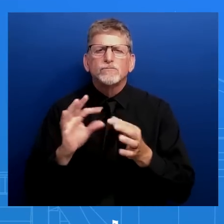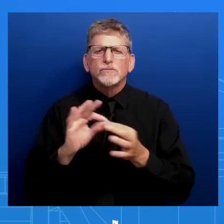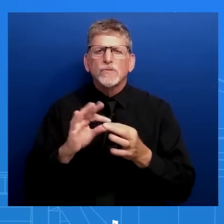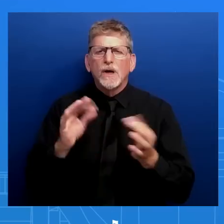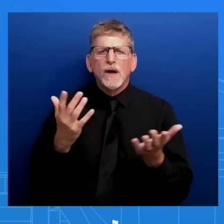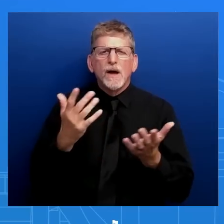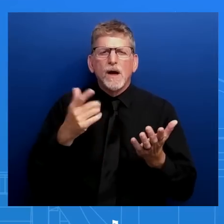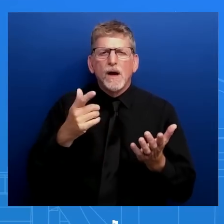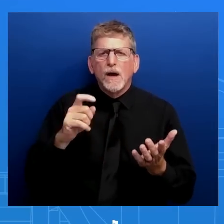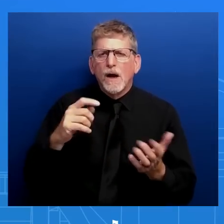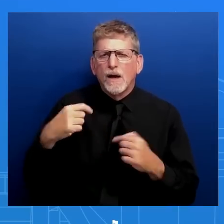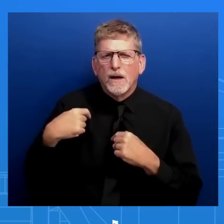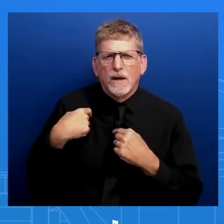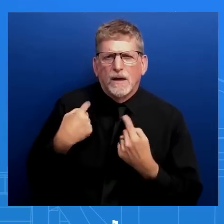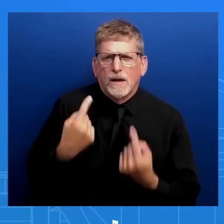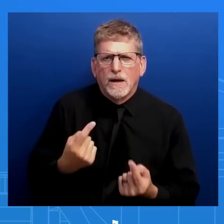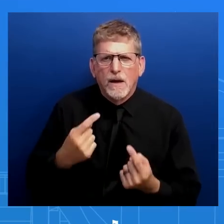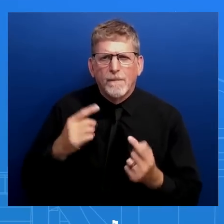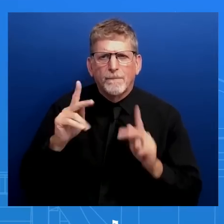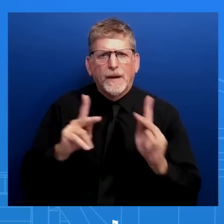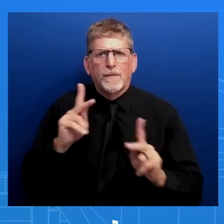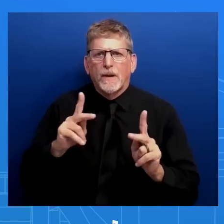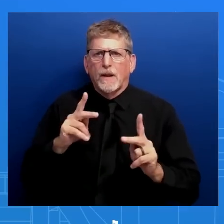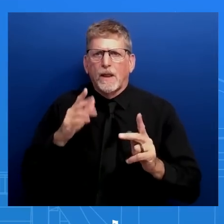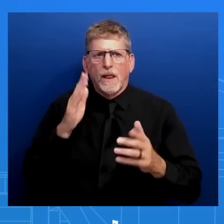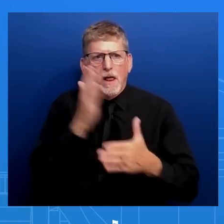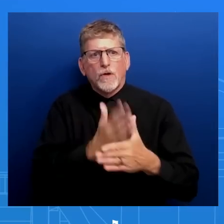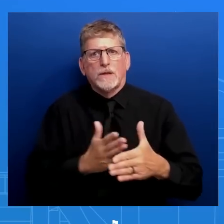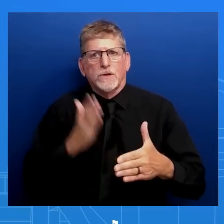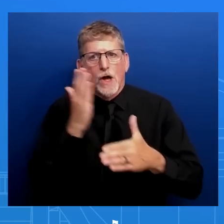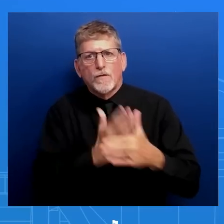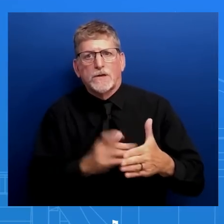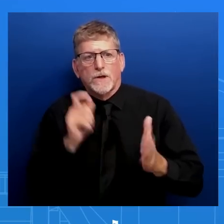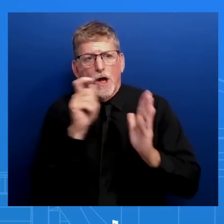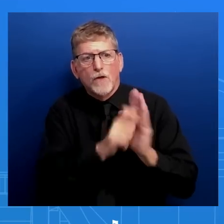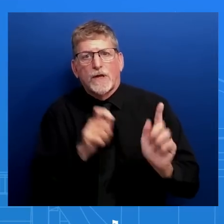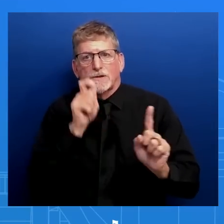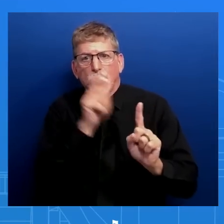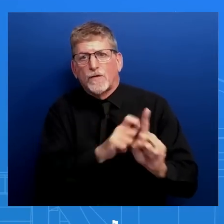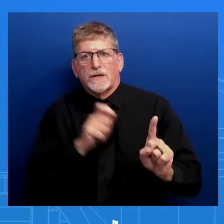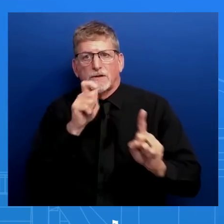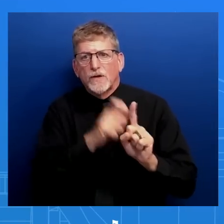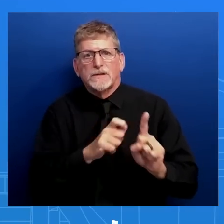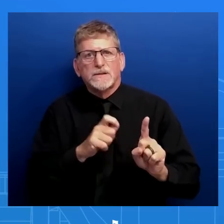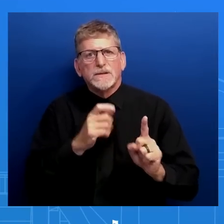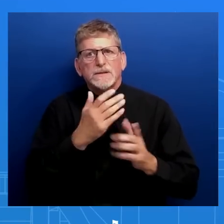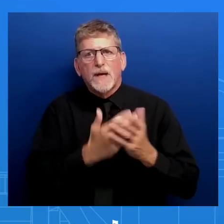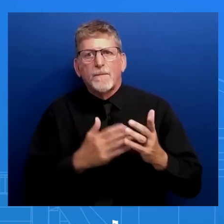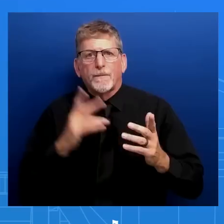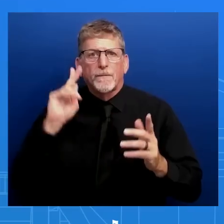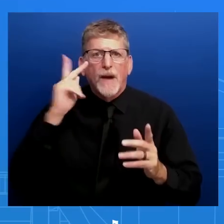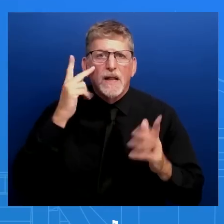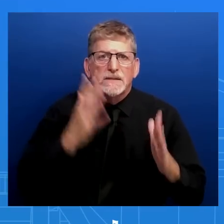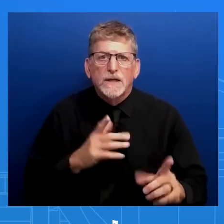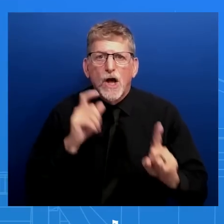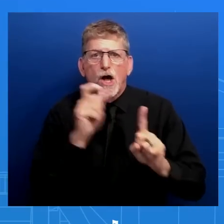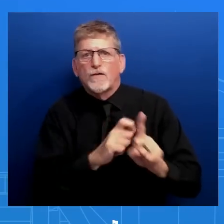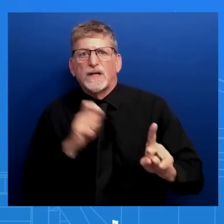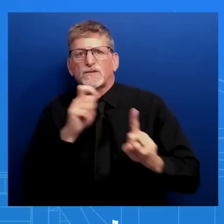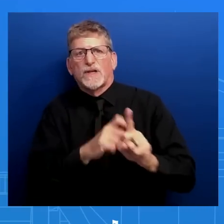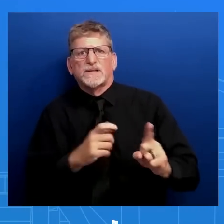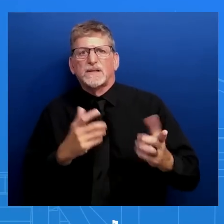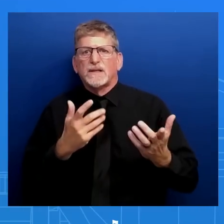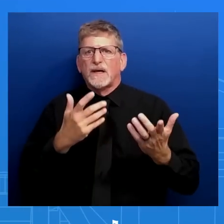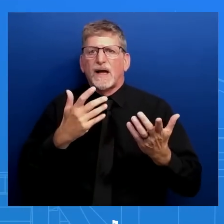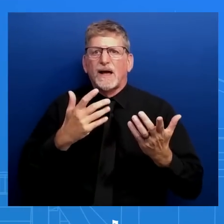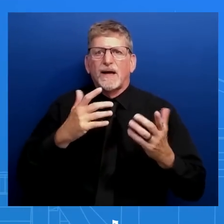people inside India. Some of them are politicians, they have associations with the pro-Modi government, and in part they've been